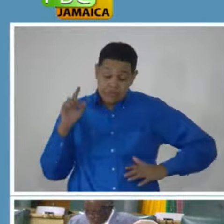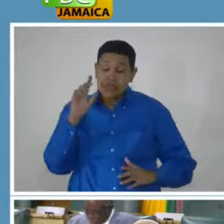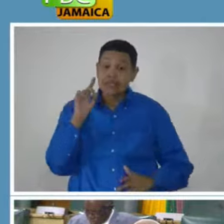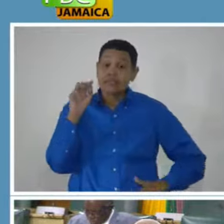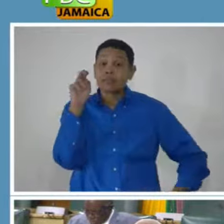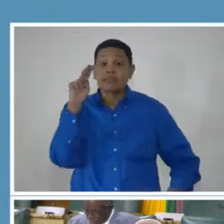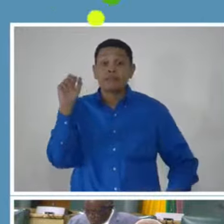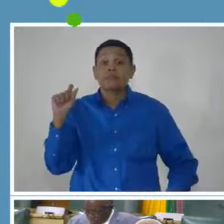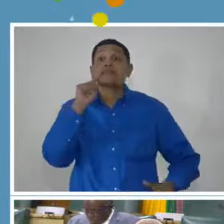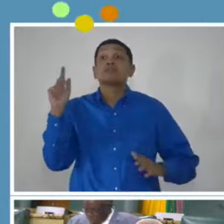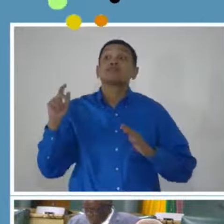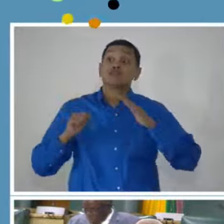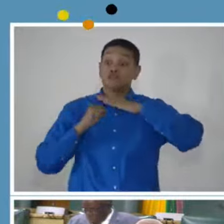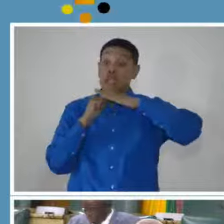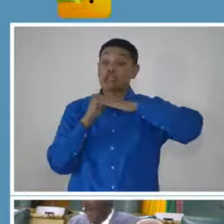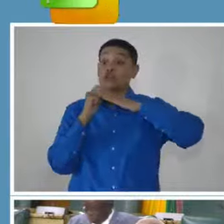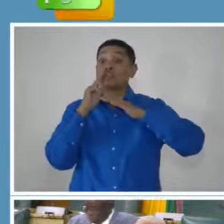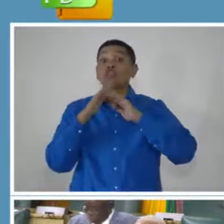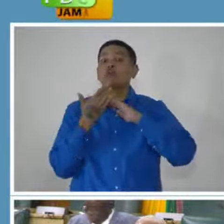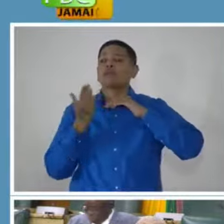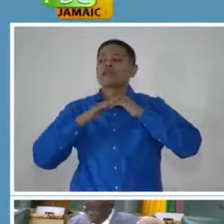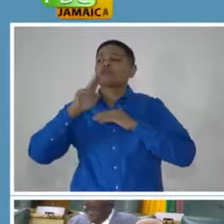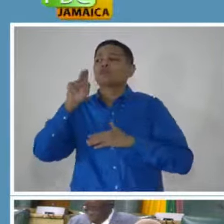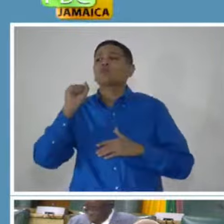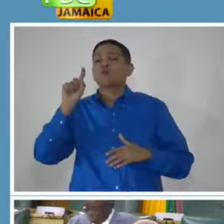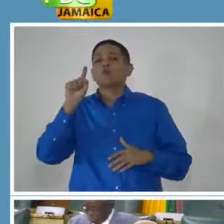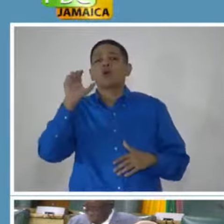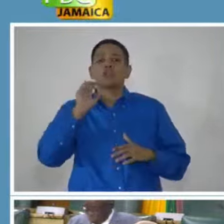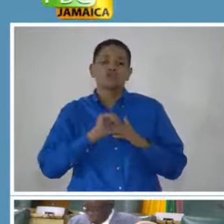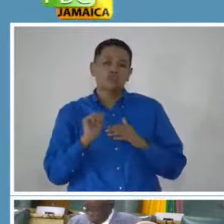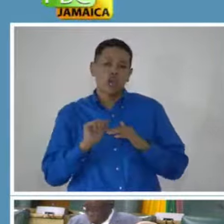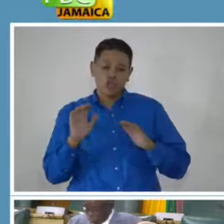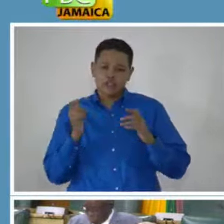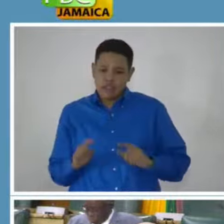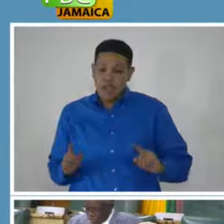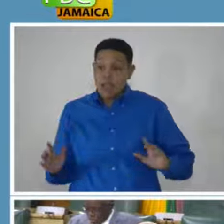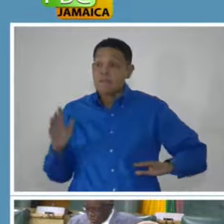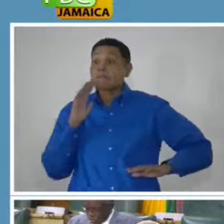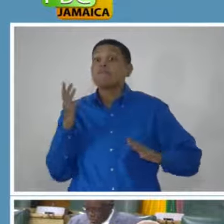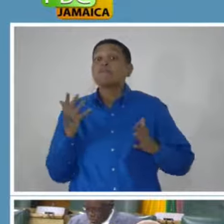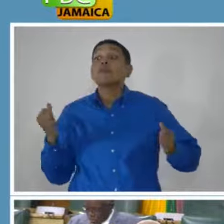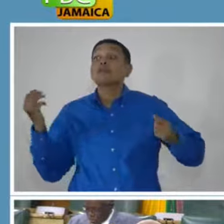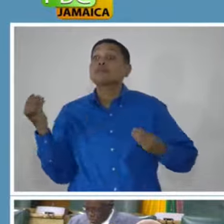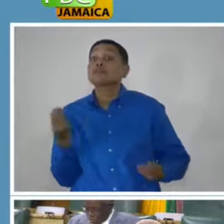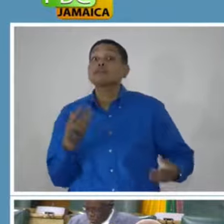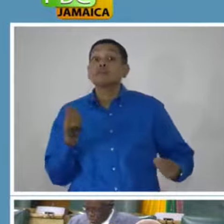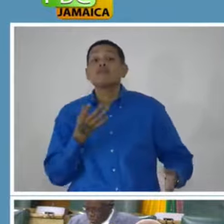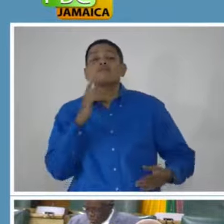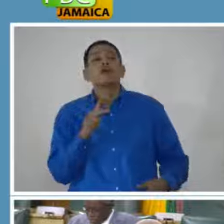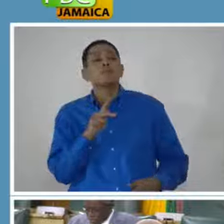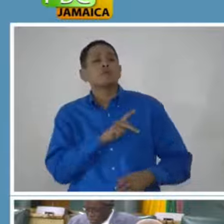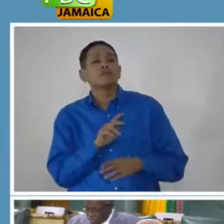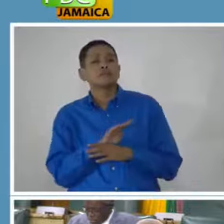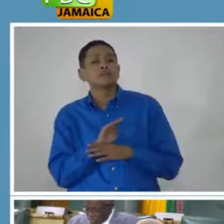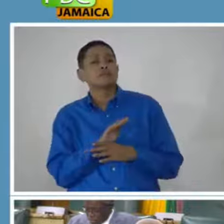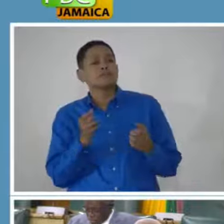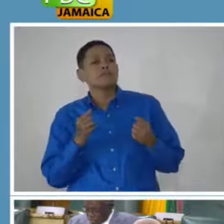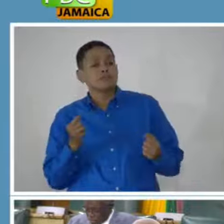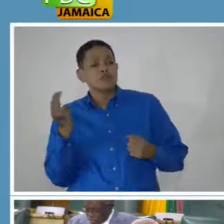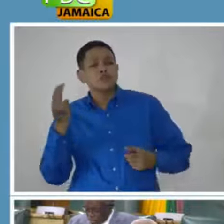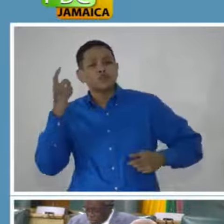de minimis threshold in Jamaica was increased to US $100. Goods imported for personal or commercial use with